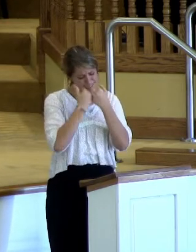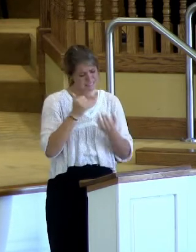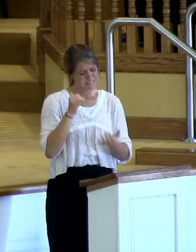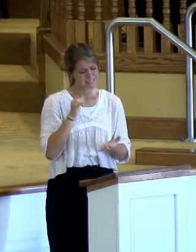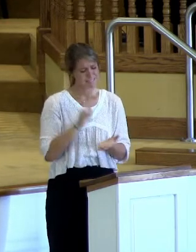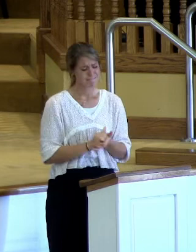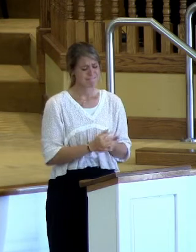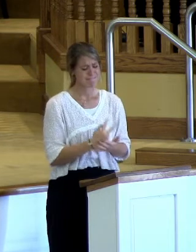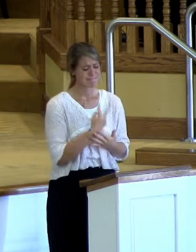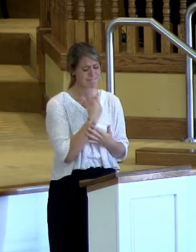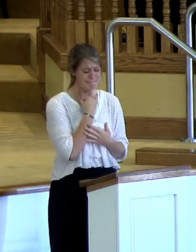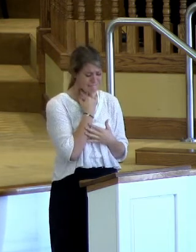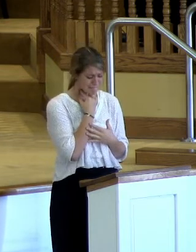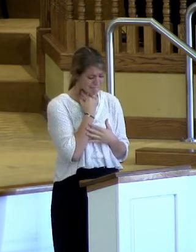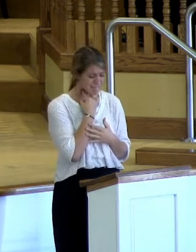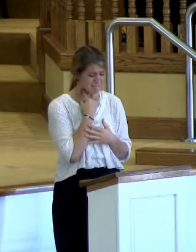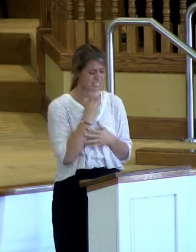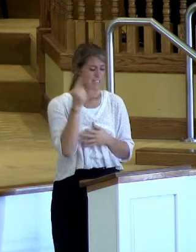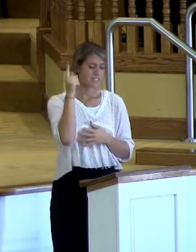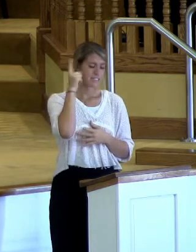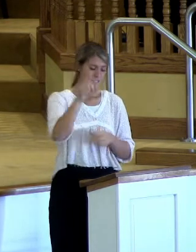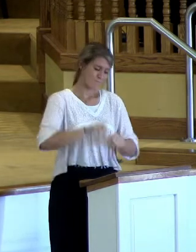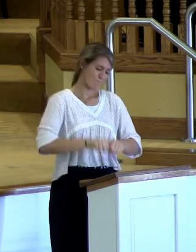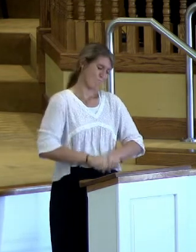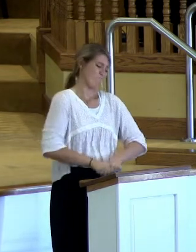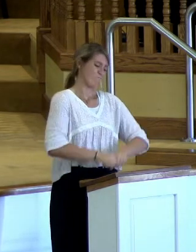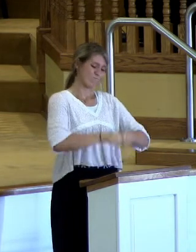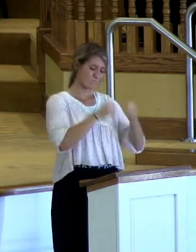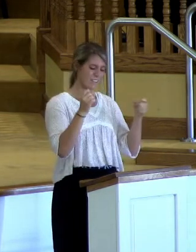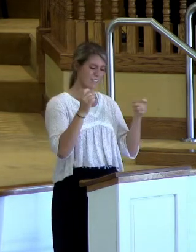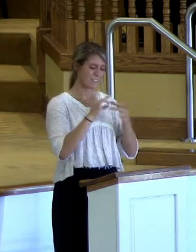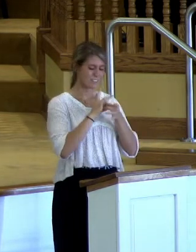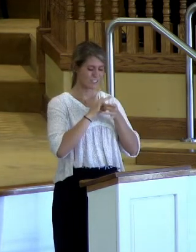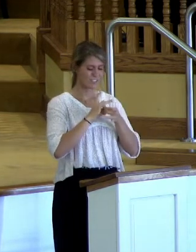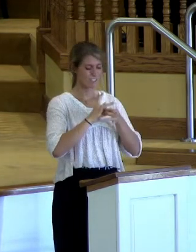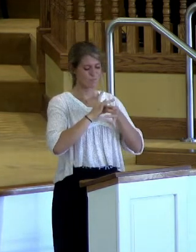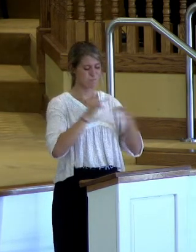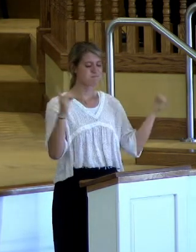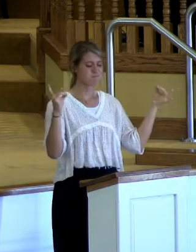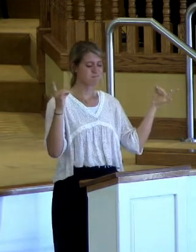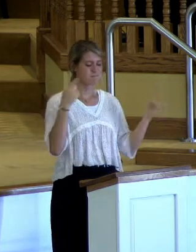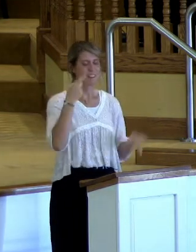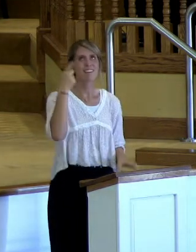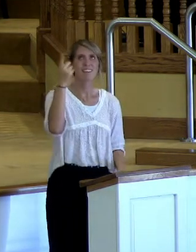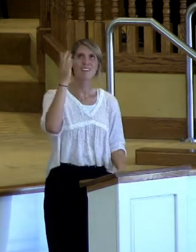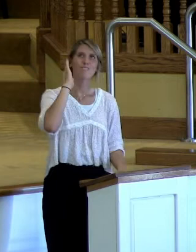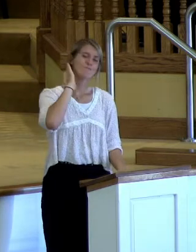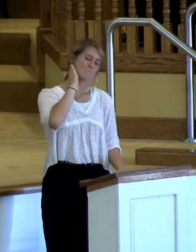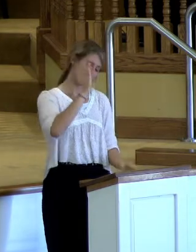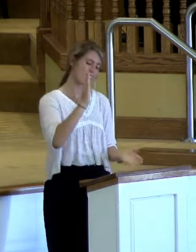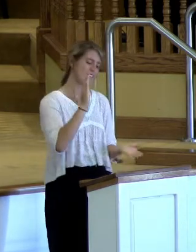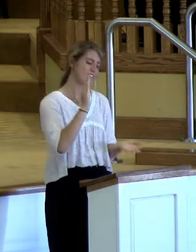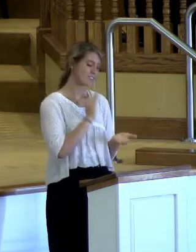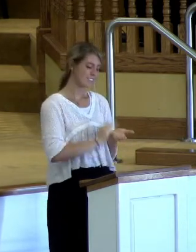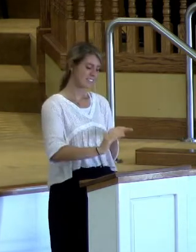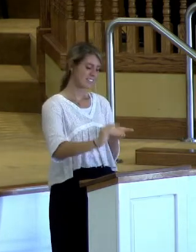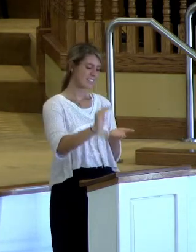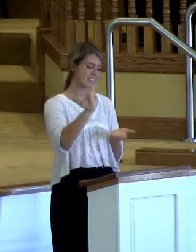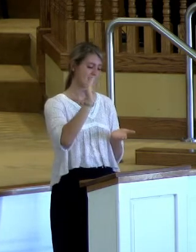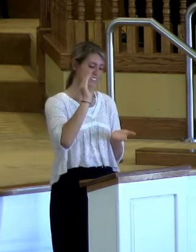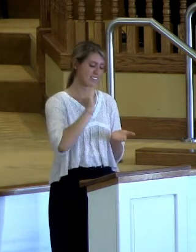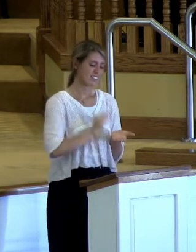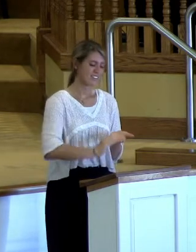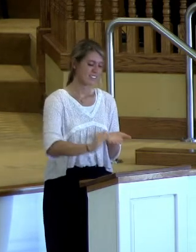shame that hemmed you in, He'll break the chains, He will